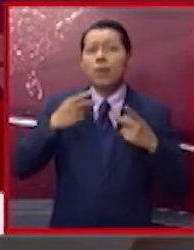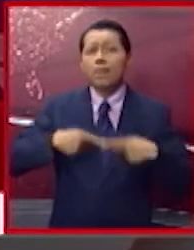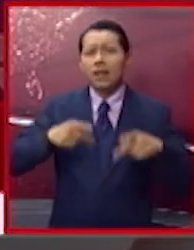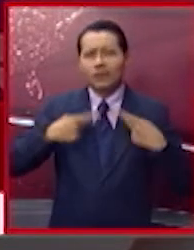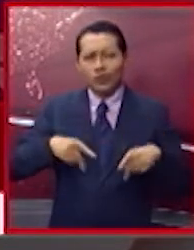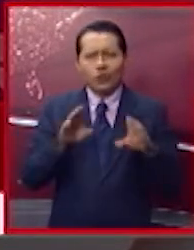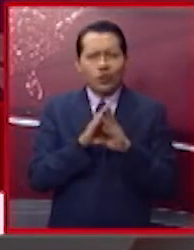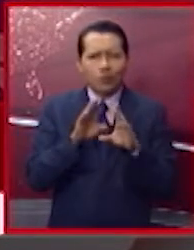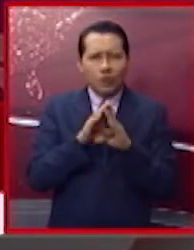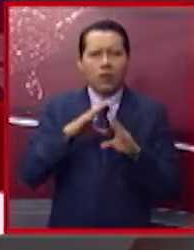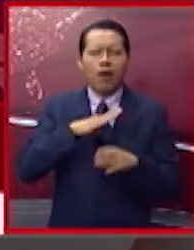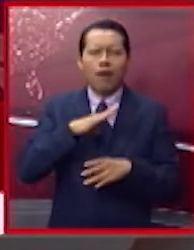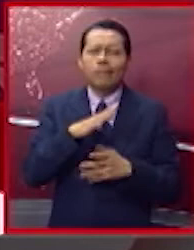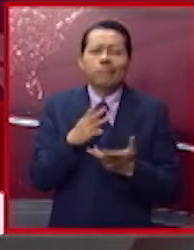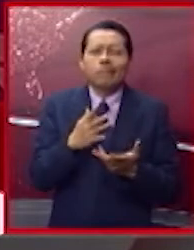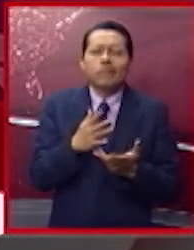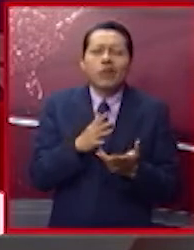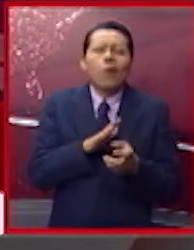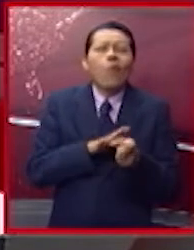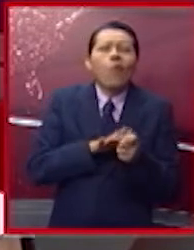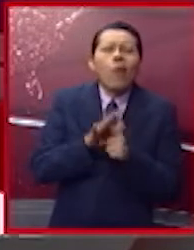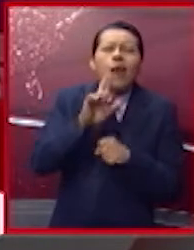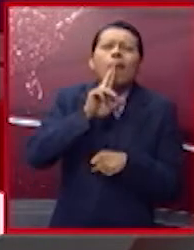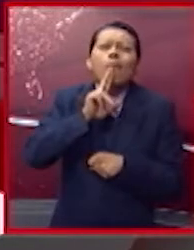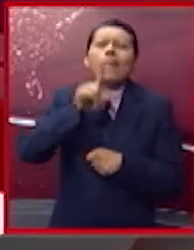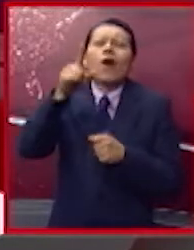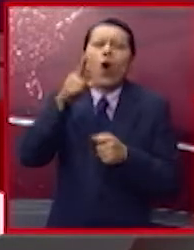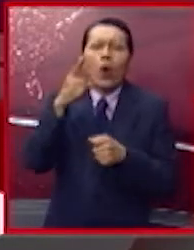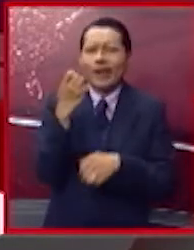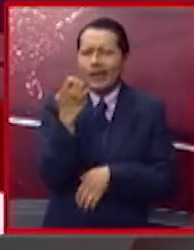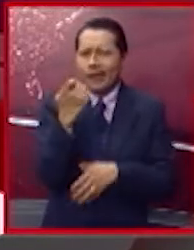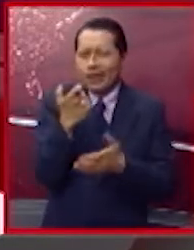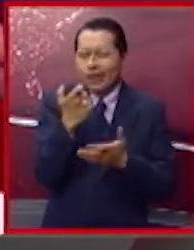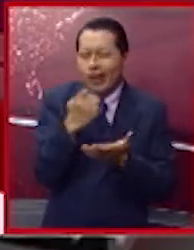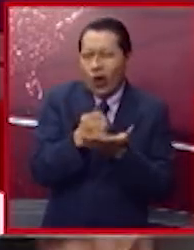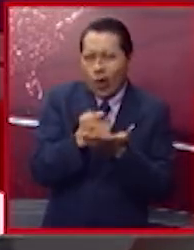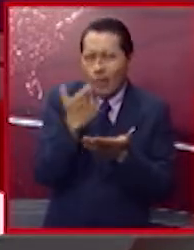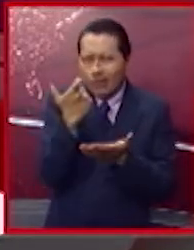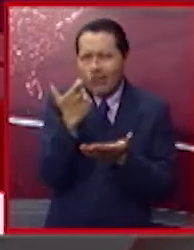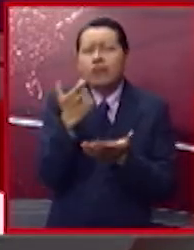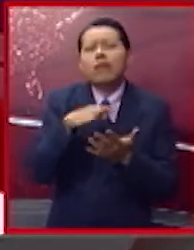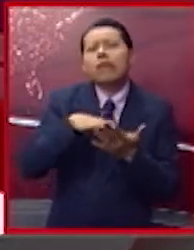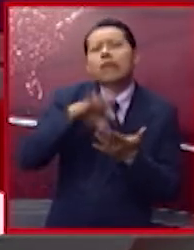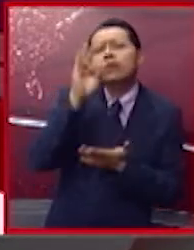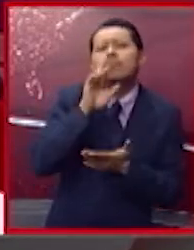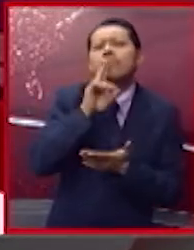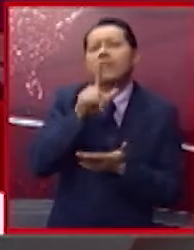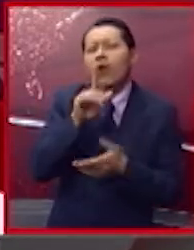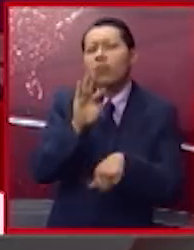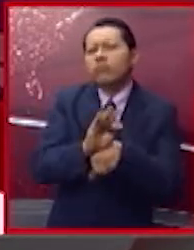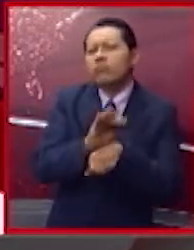world, for people, what is the best alternative about economics when you talk about economics?